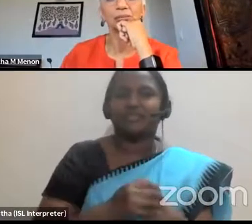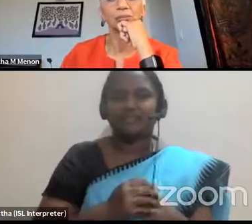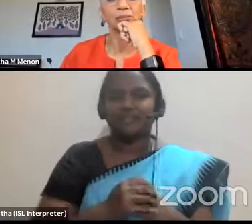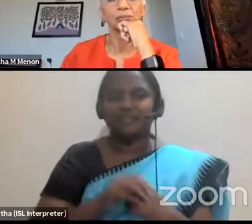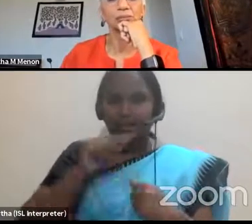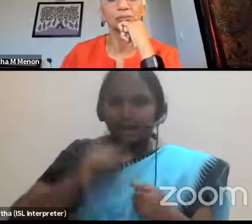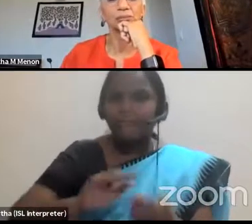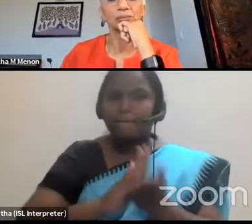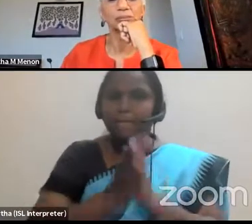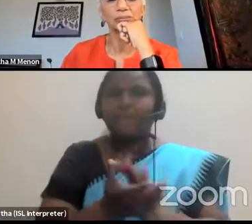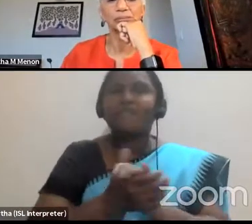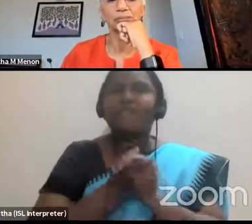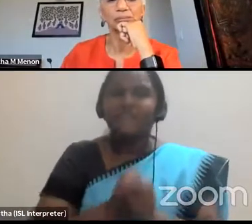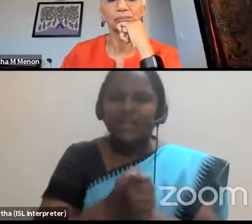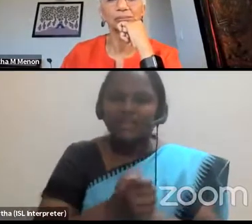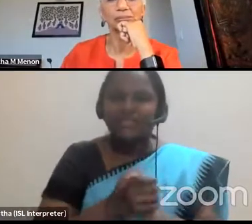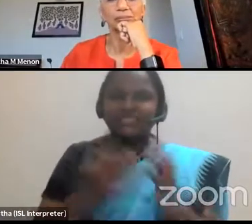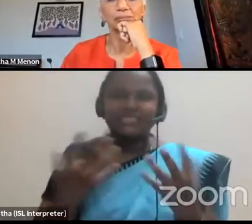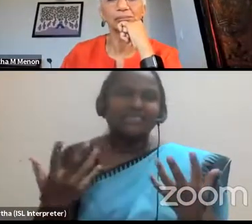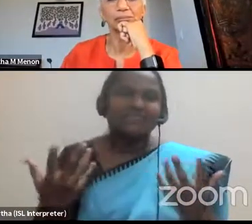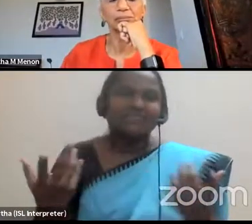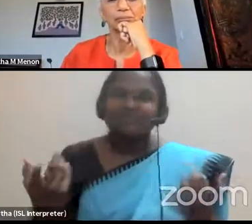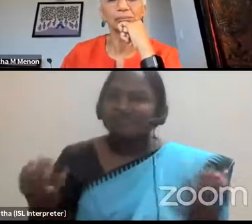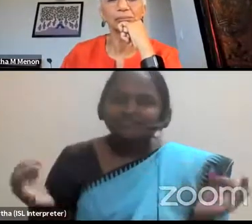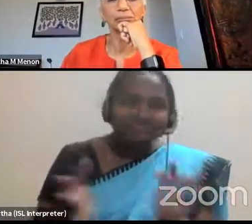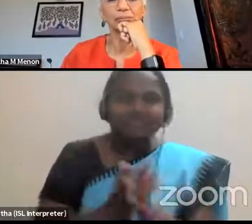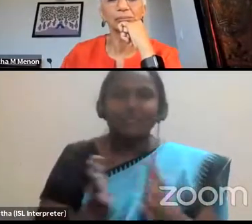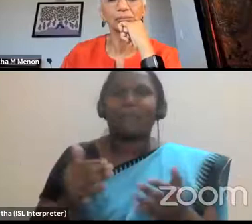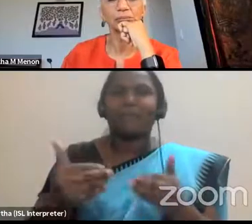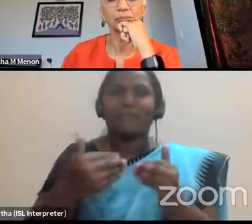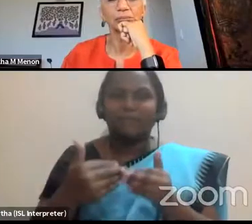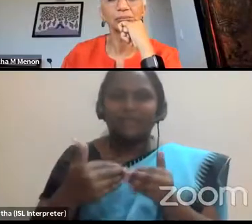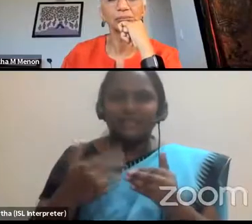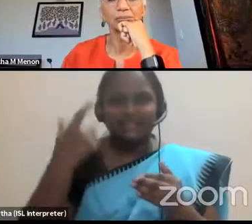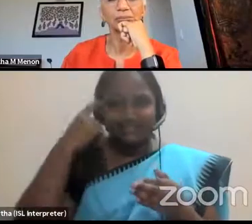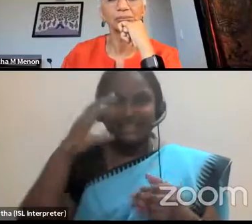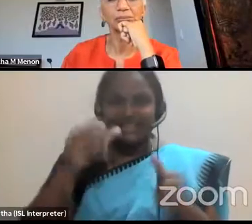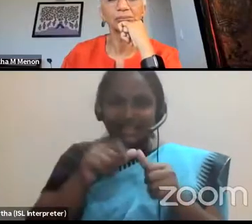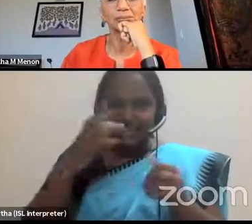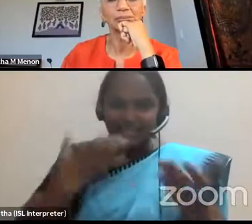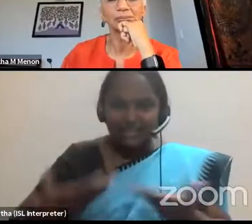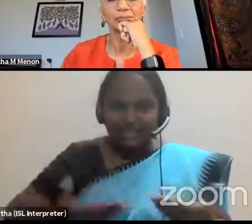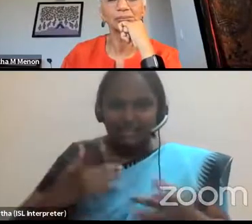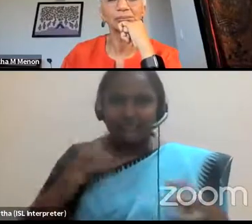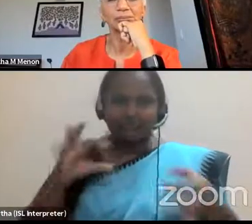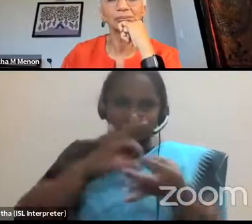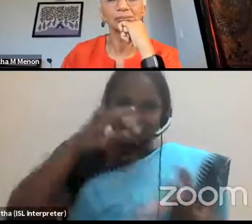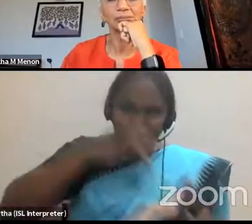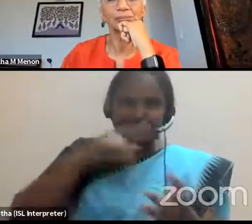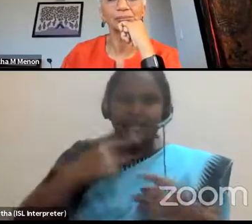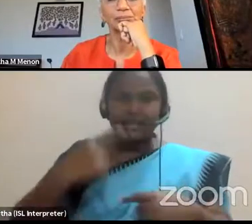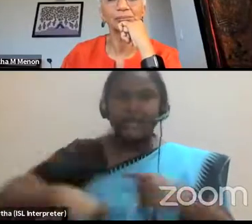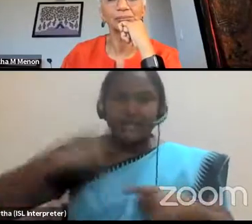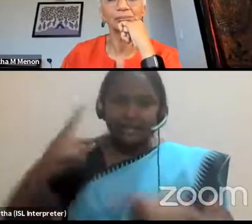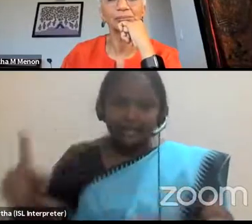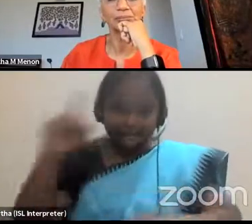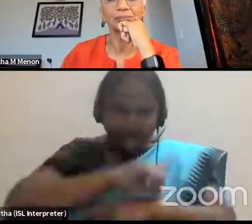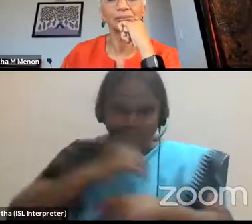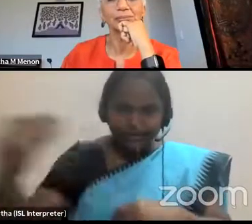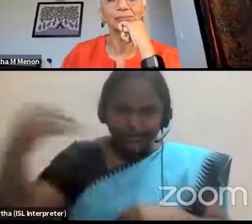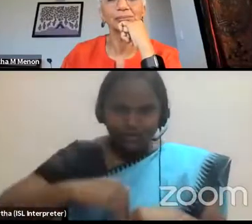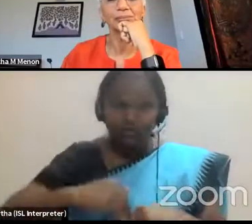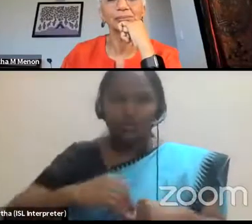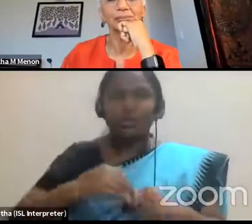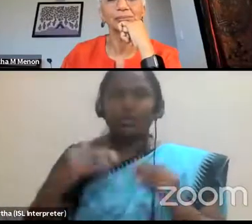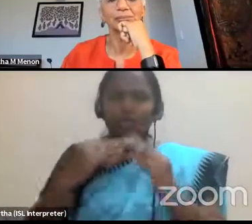when we became friends. It was an accidental meeting on a Calcutta street. And the next day he came over for tea to my